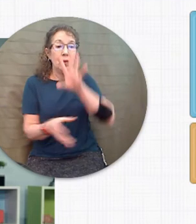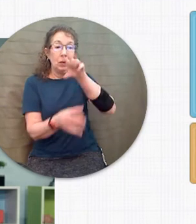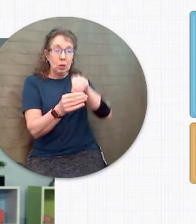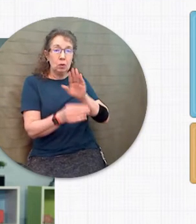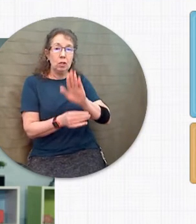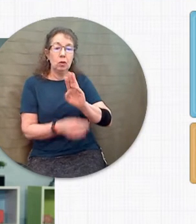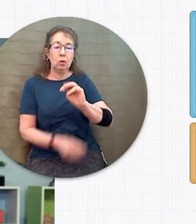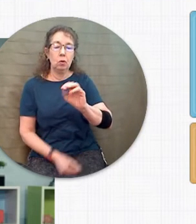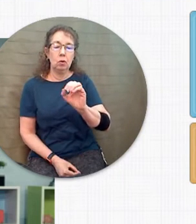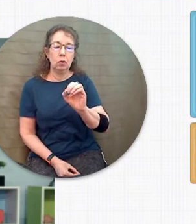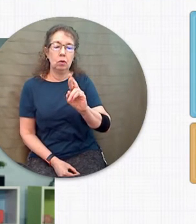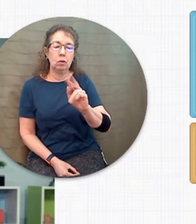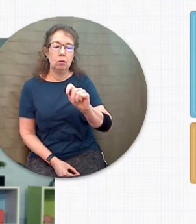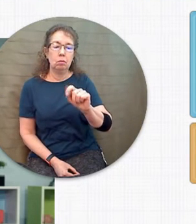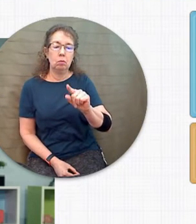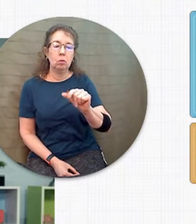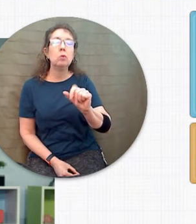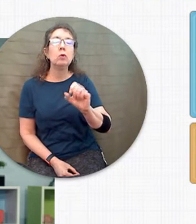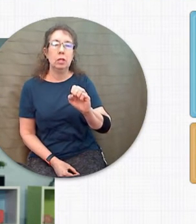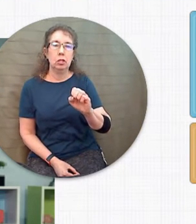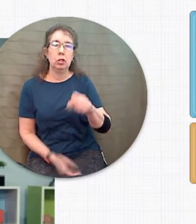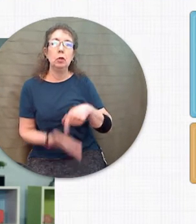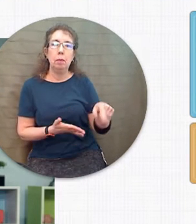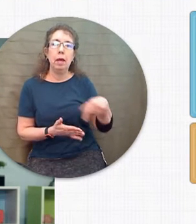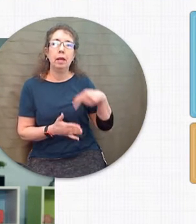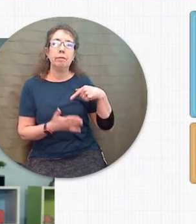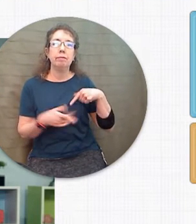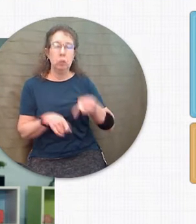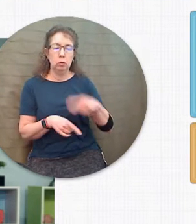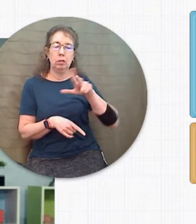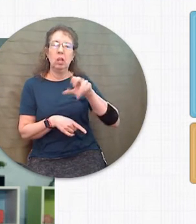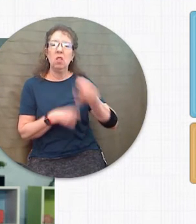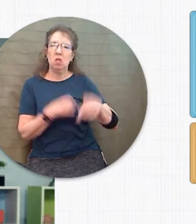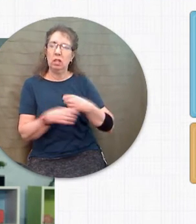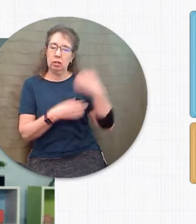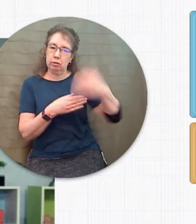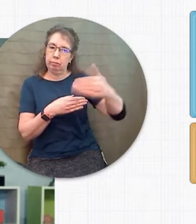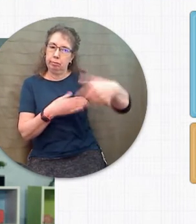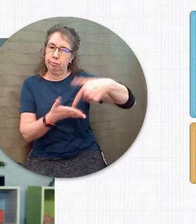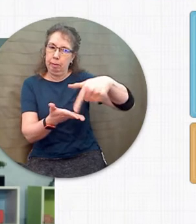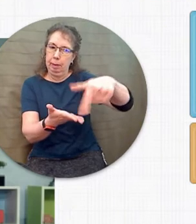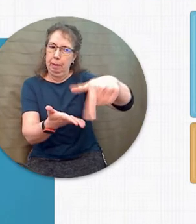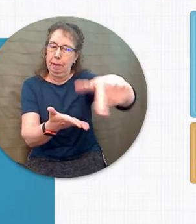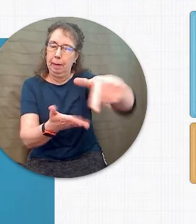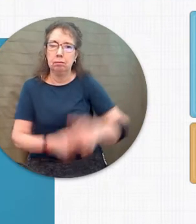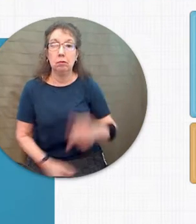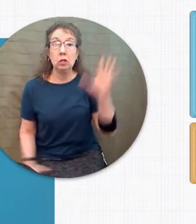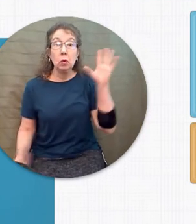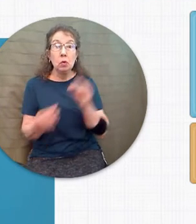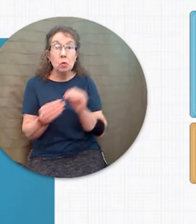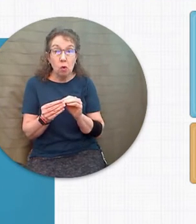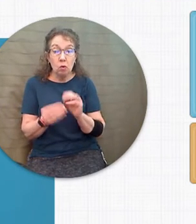to pay off over time. So what is the total mortgage? Let's roll through the math.